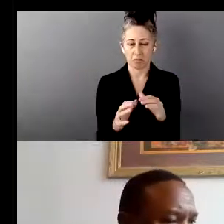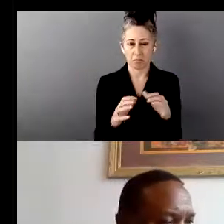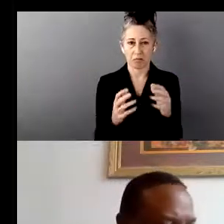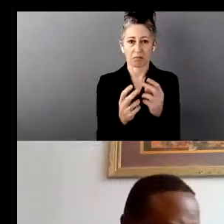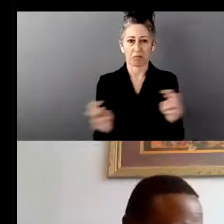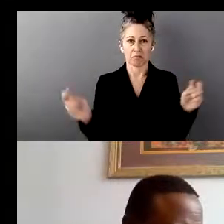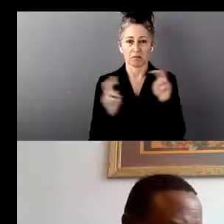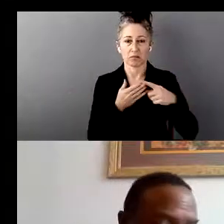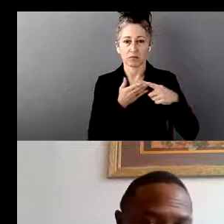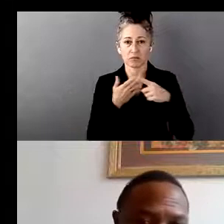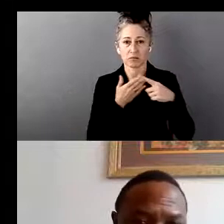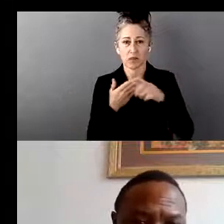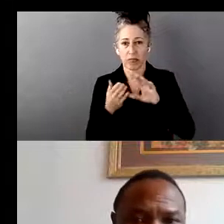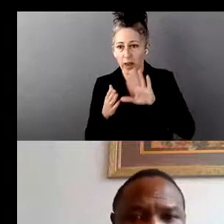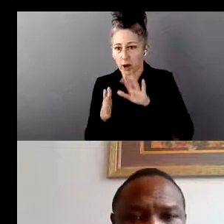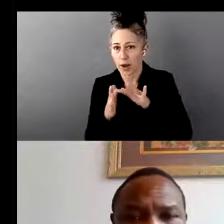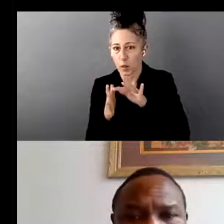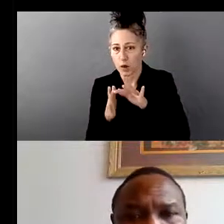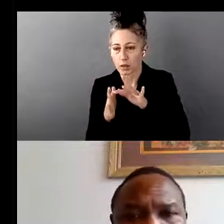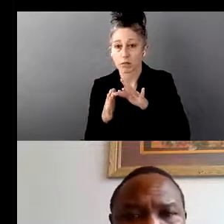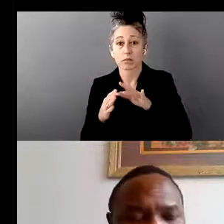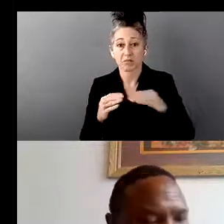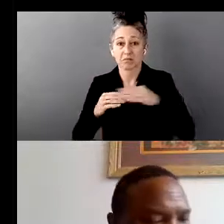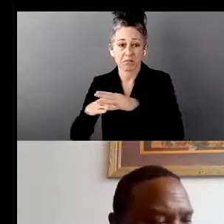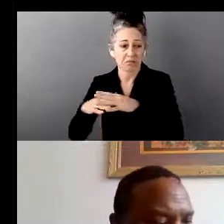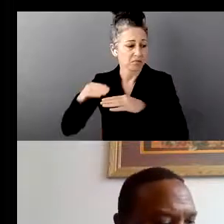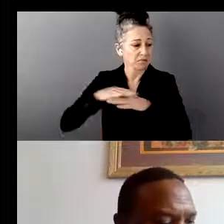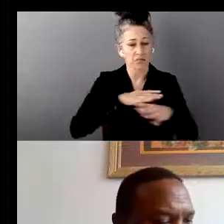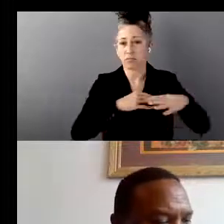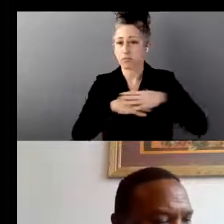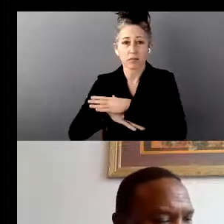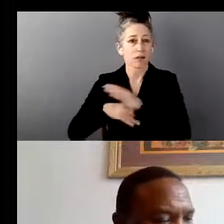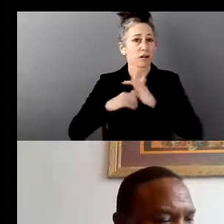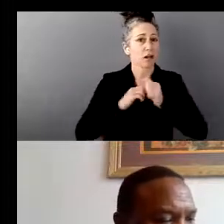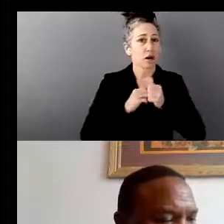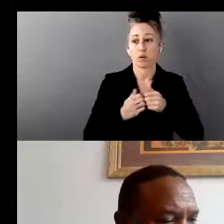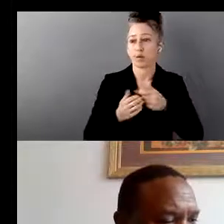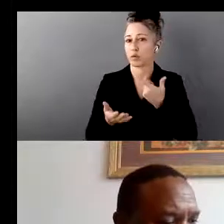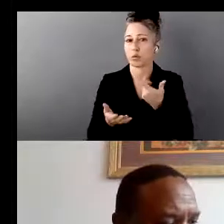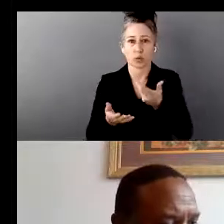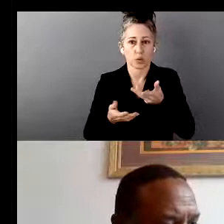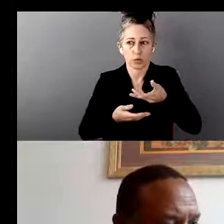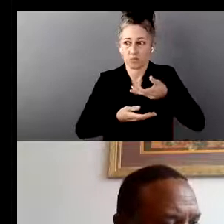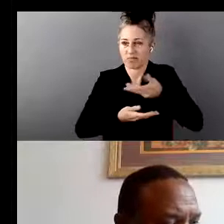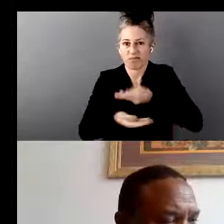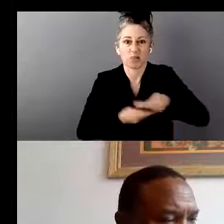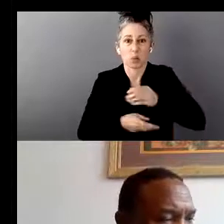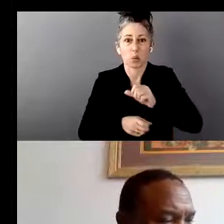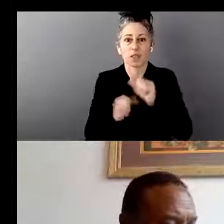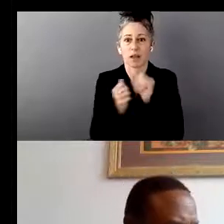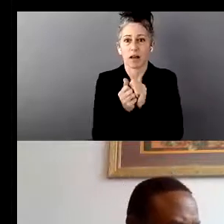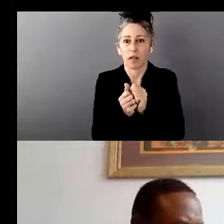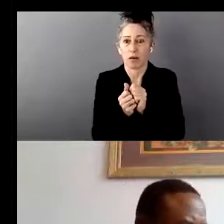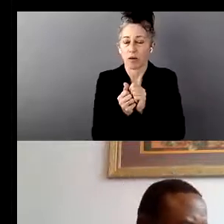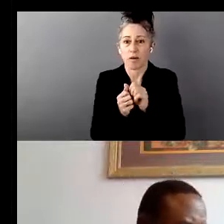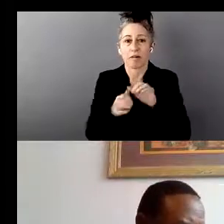their networks and how to talk about their funding streams and things like that. So we'll be putting